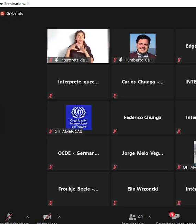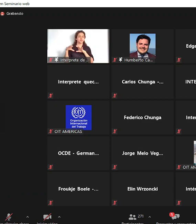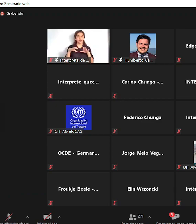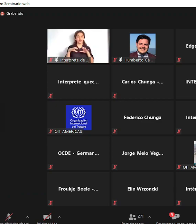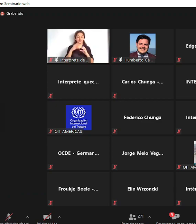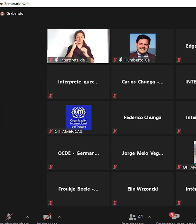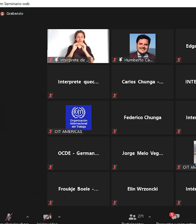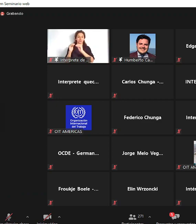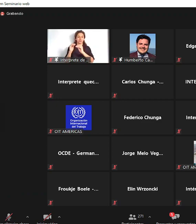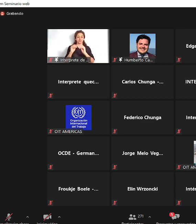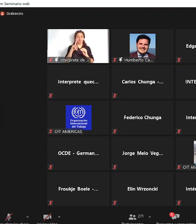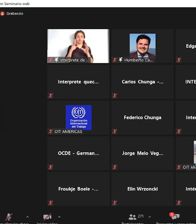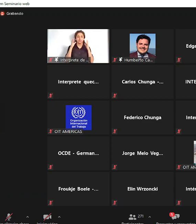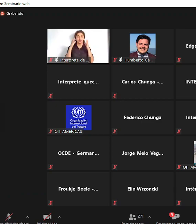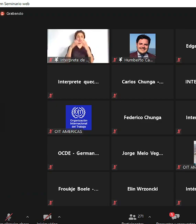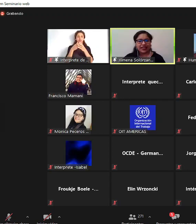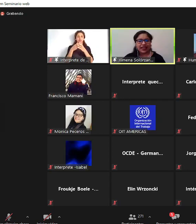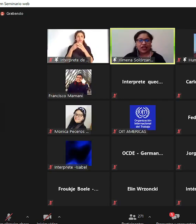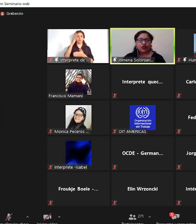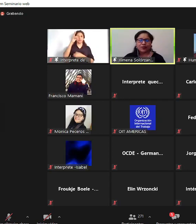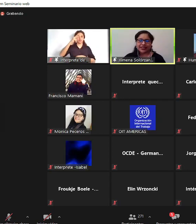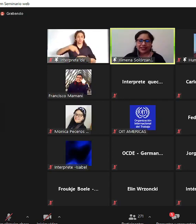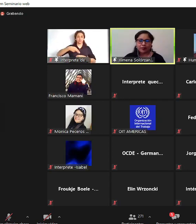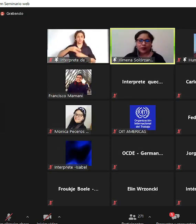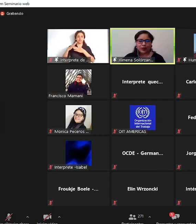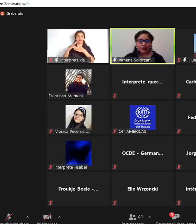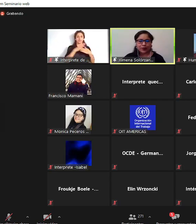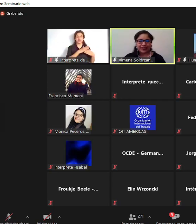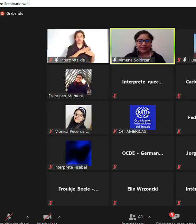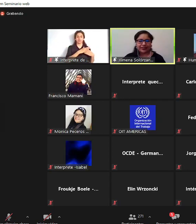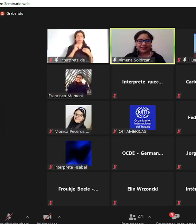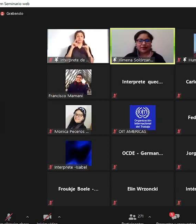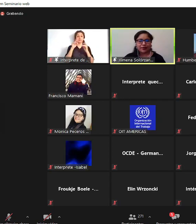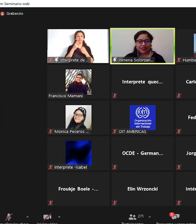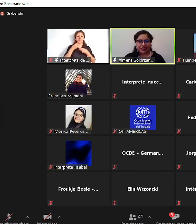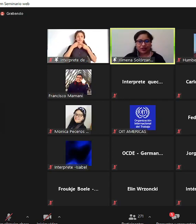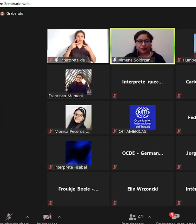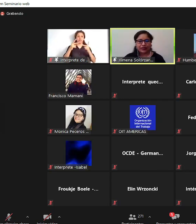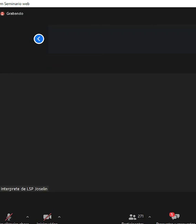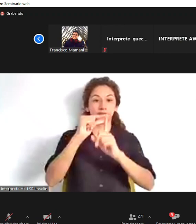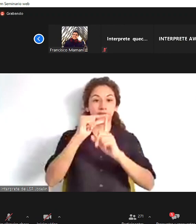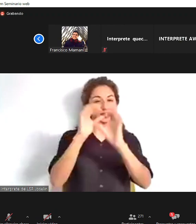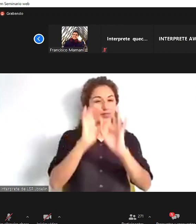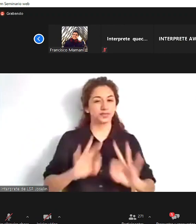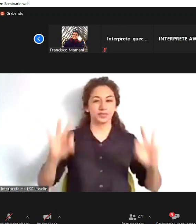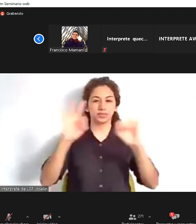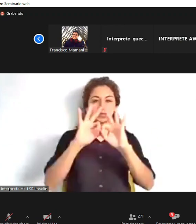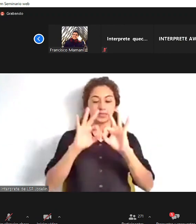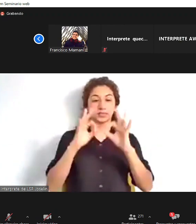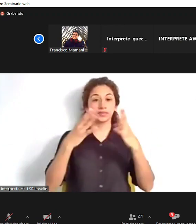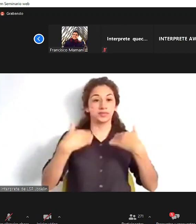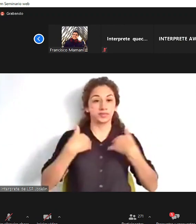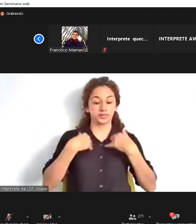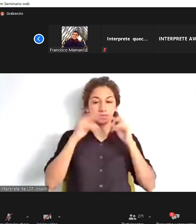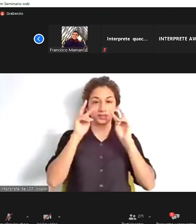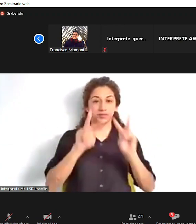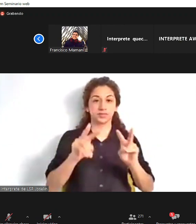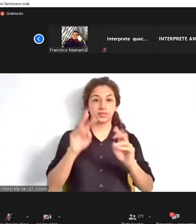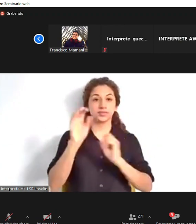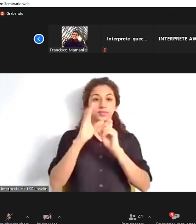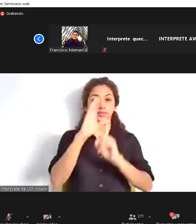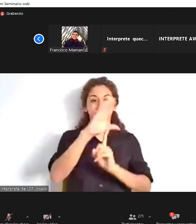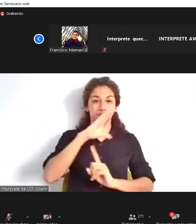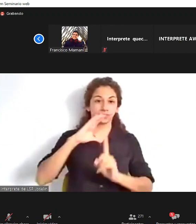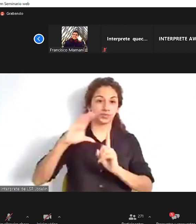produced within the framework of the national council against discrimination important messages that we need to take into account to